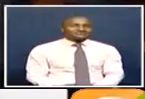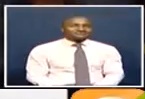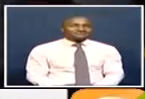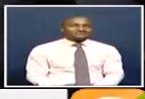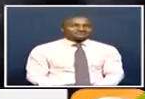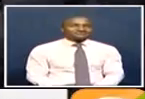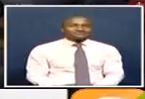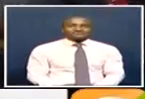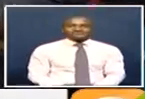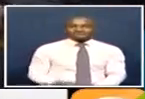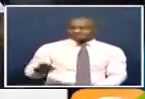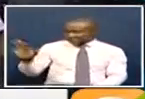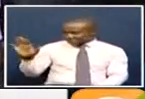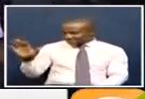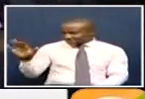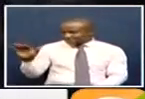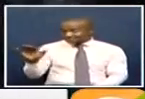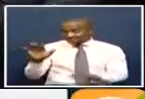On that Kakamega note,